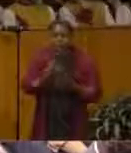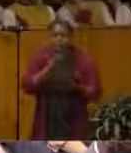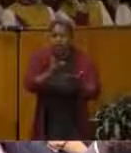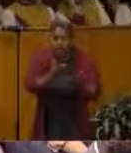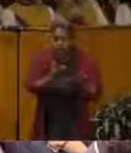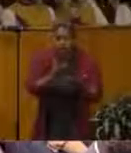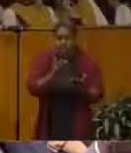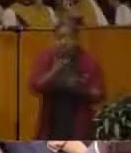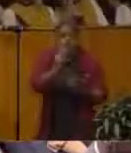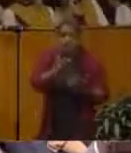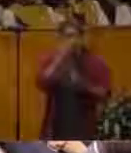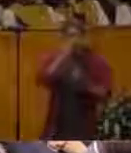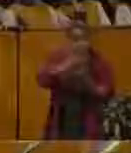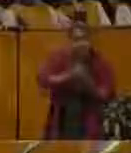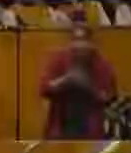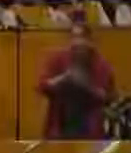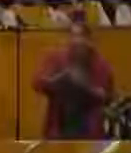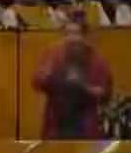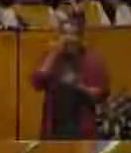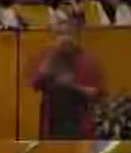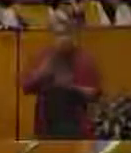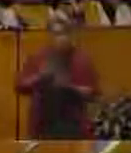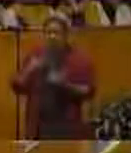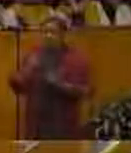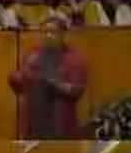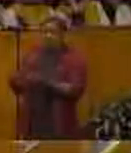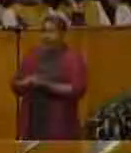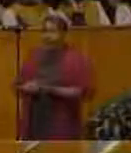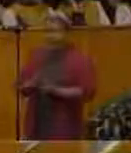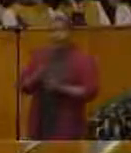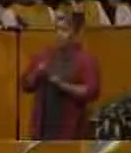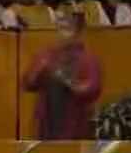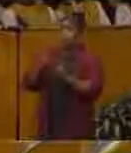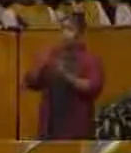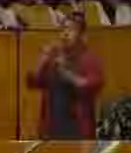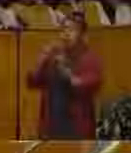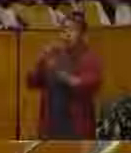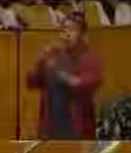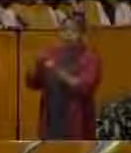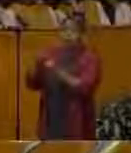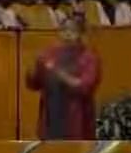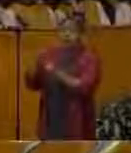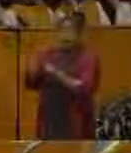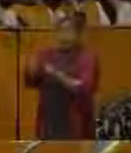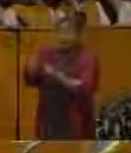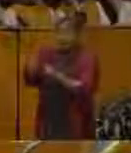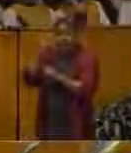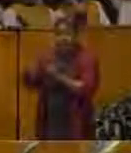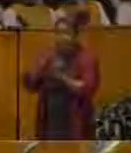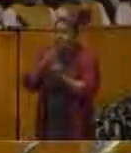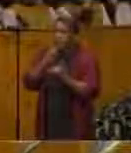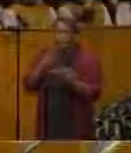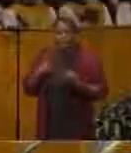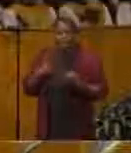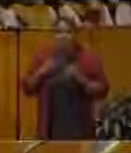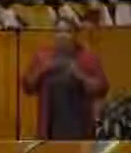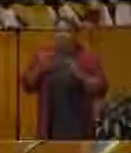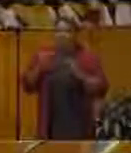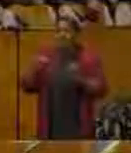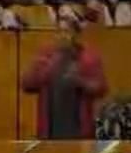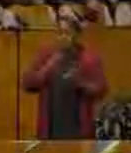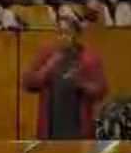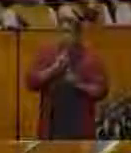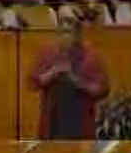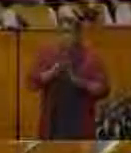are fronting. If you got enough money to pay to go to Cabo, but you come to church and act like you ain't got nothing to give God,